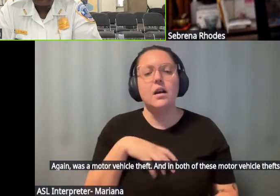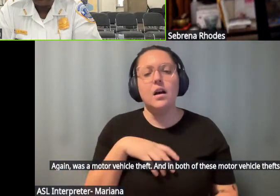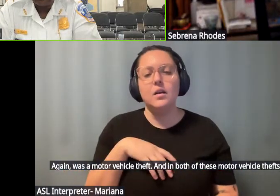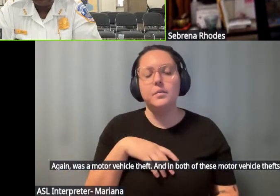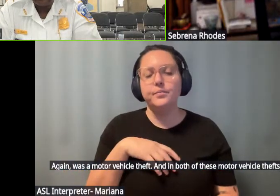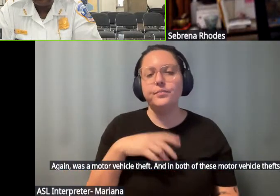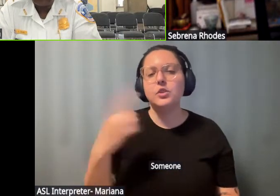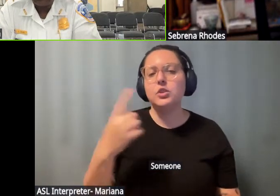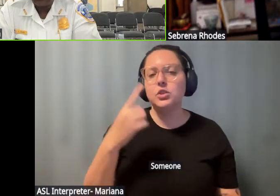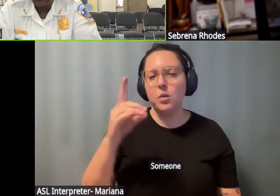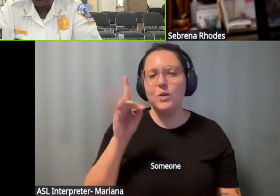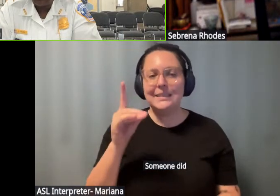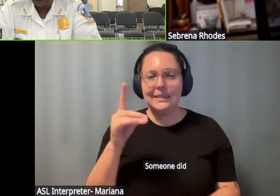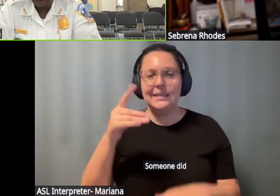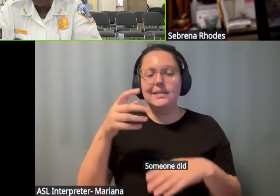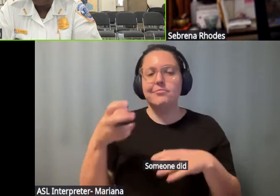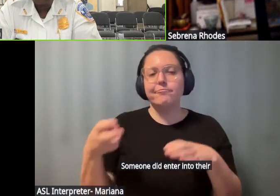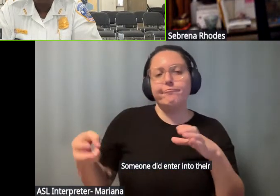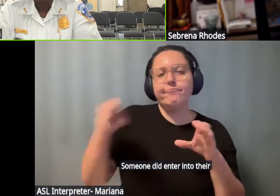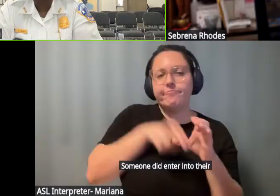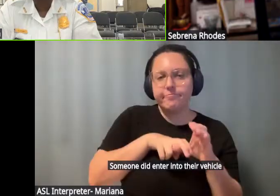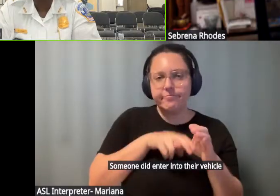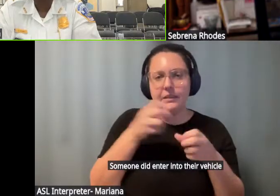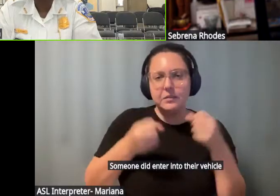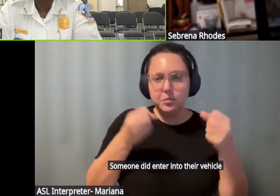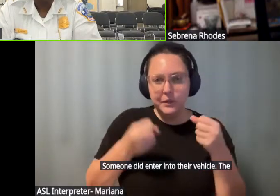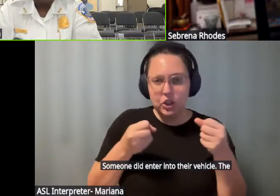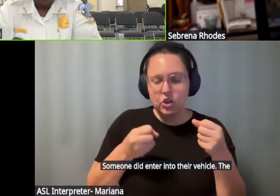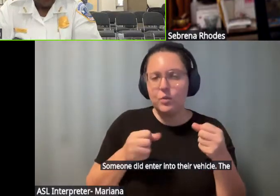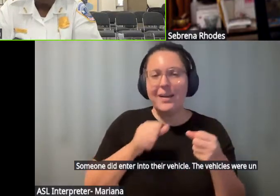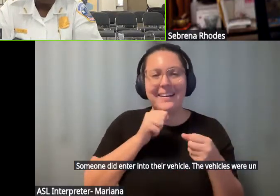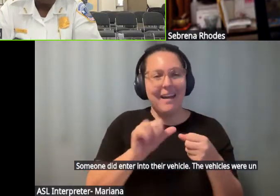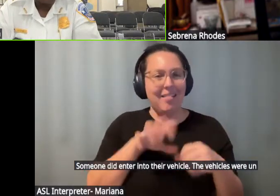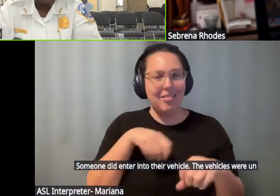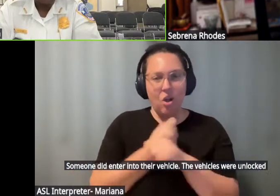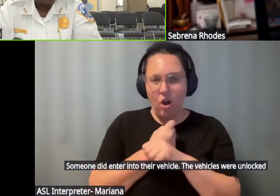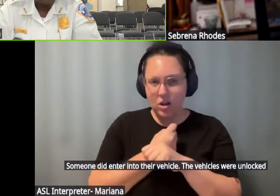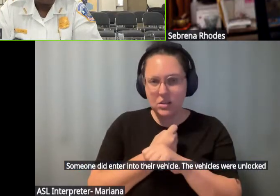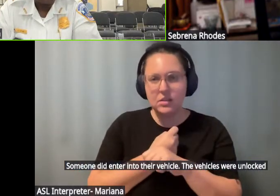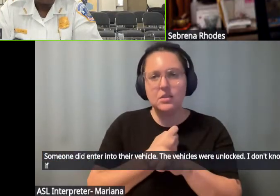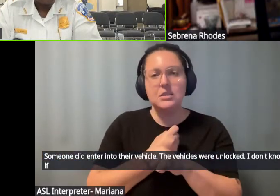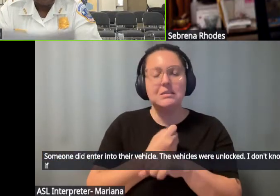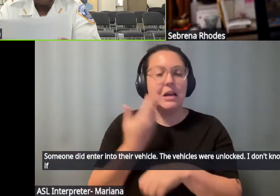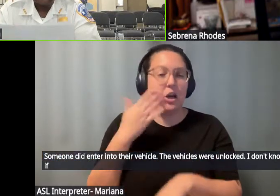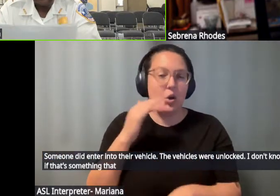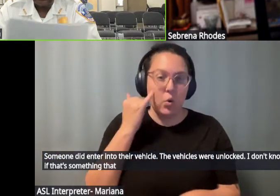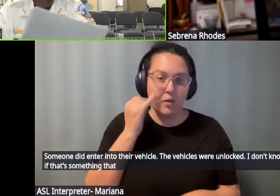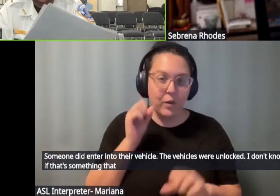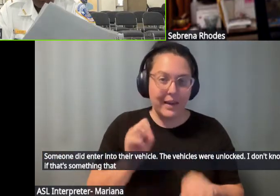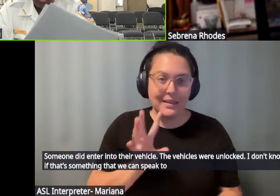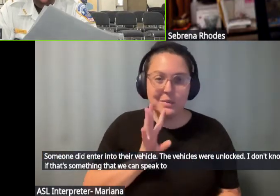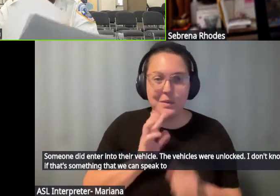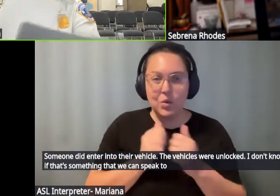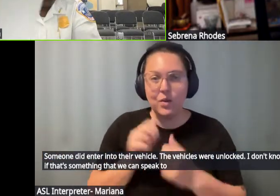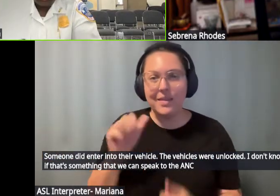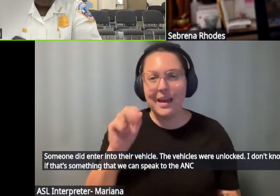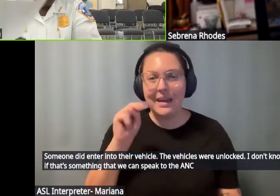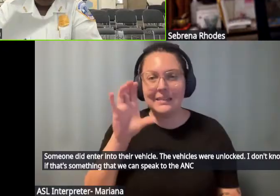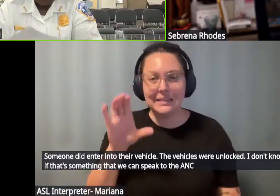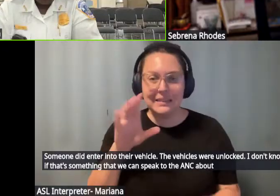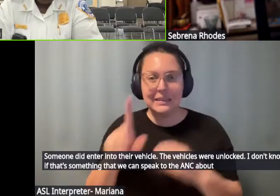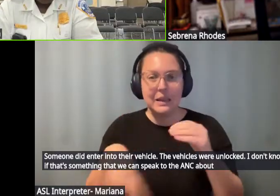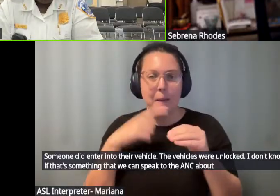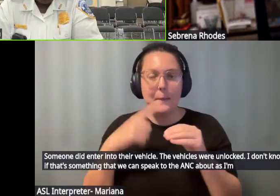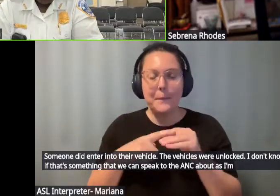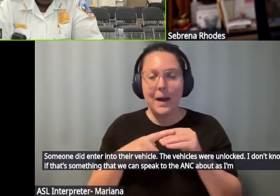someone did enter into their vehicle. The vehicles were unlocked. I don't know if that's something that we can speak to the ANCs about, as I'm sitting